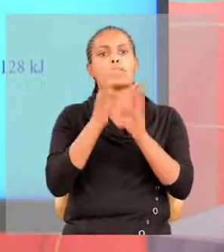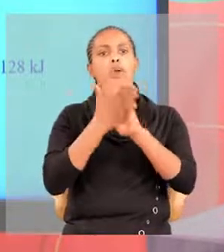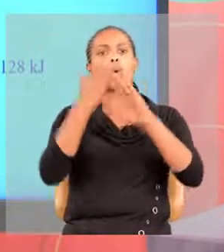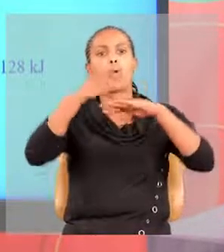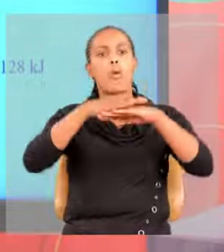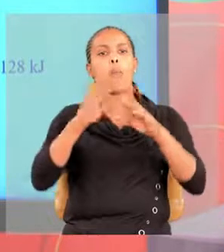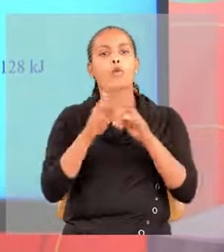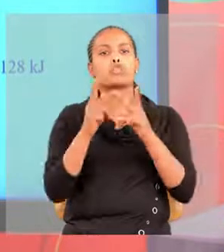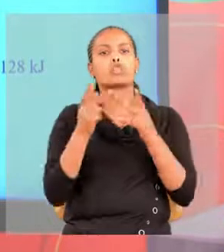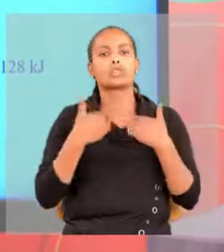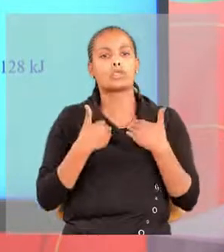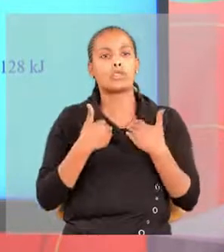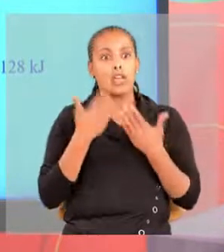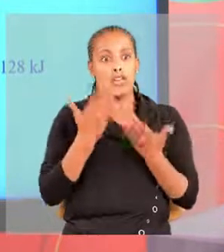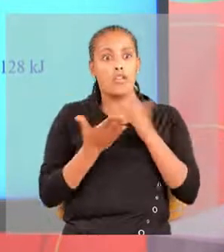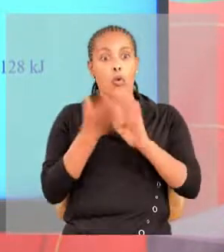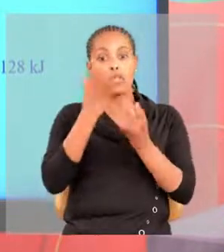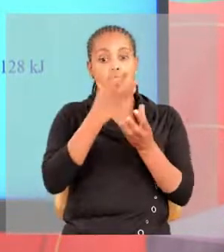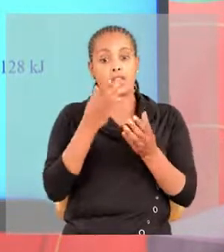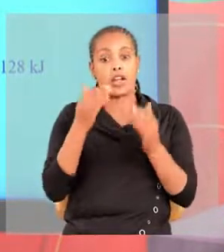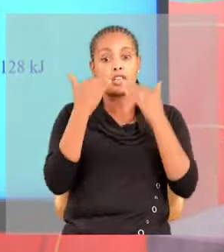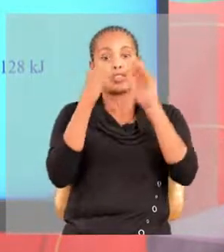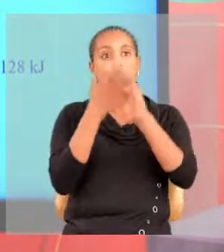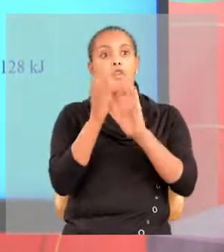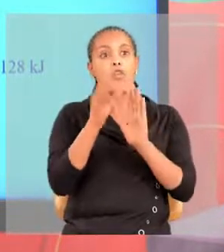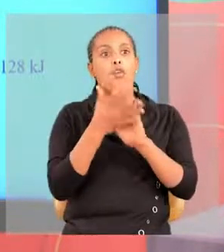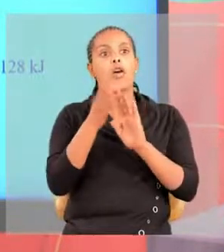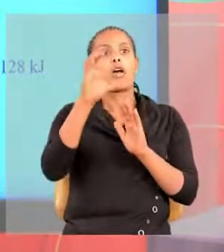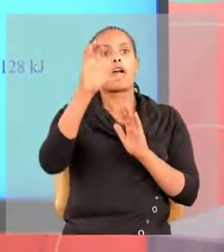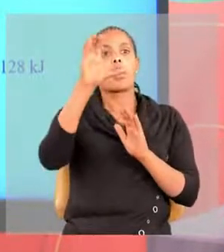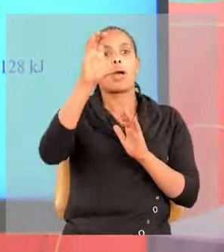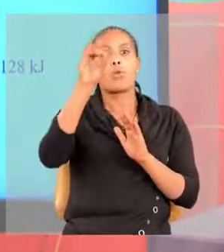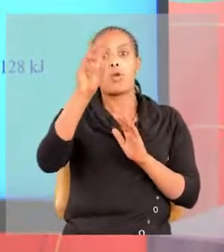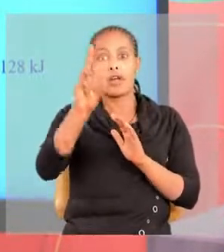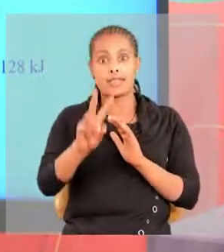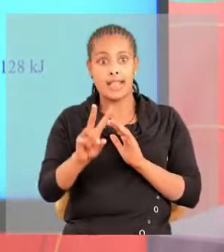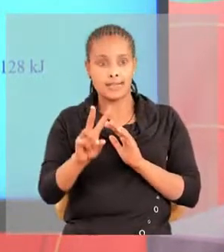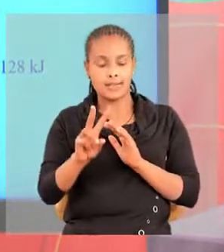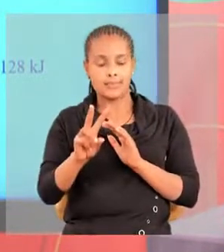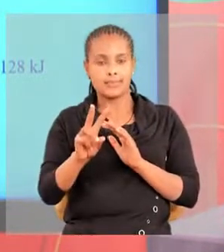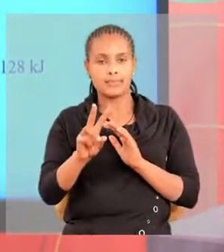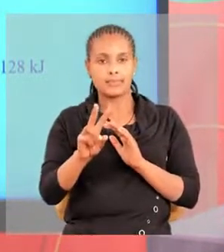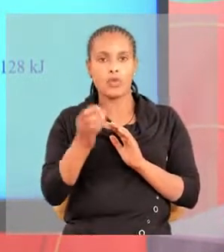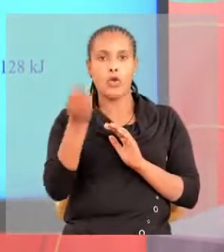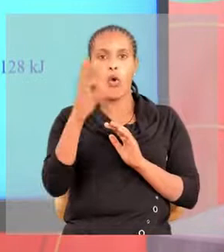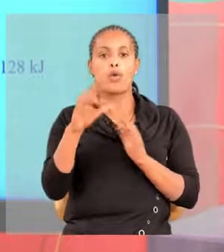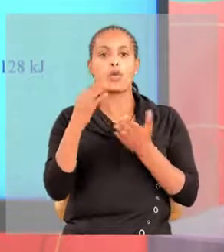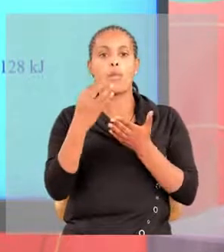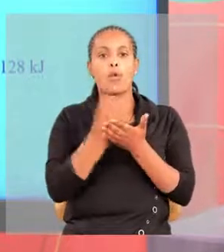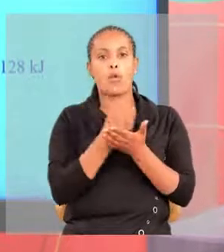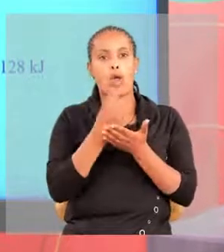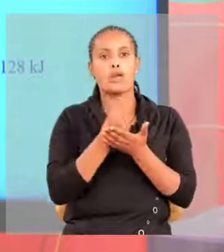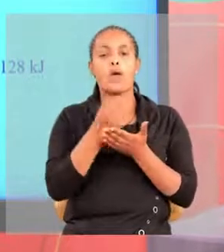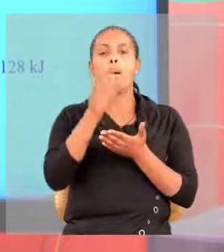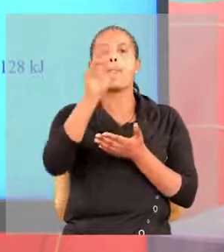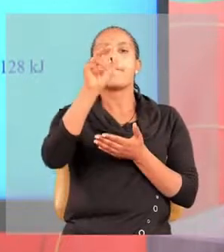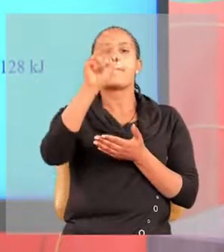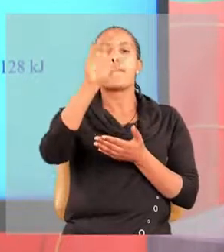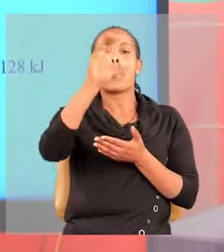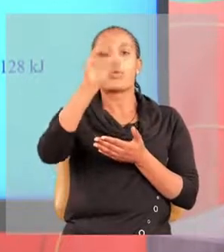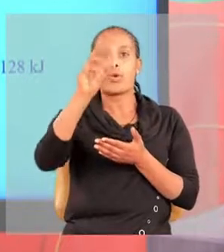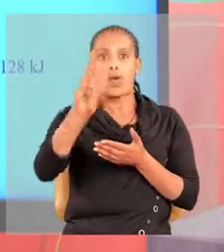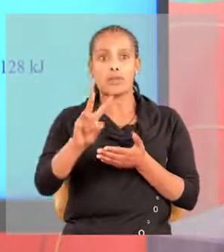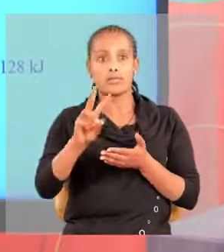equilibrium position if concentration of carbon dioxide or the product carbon dioxide